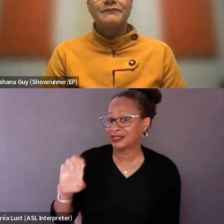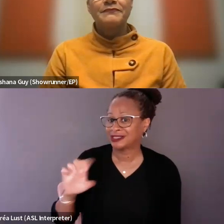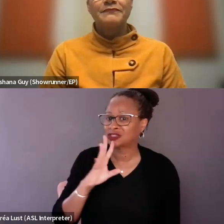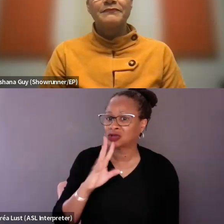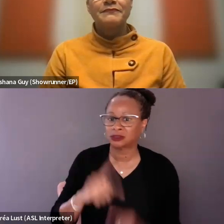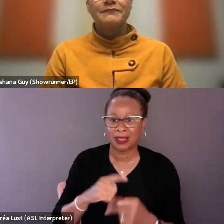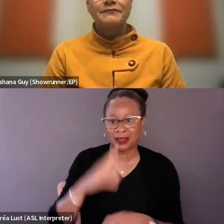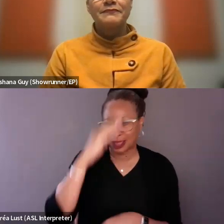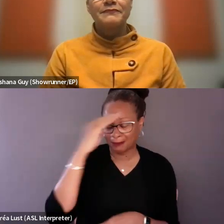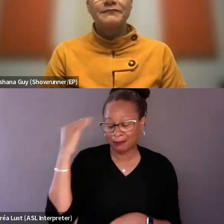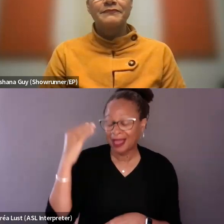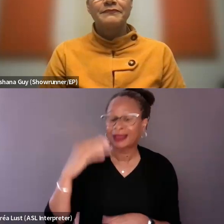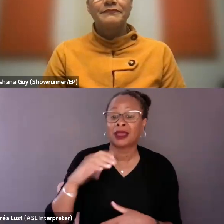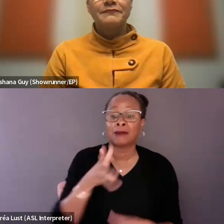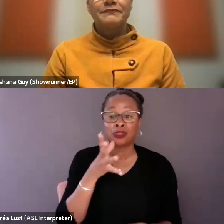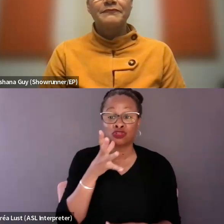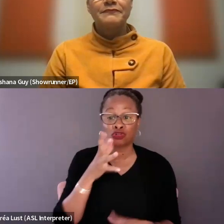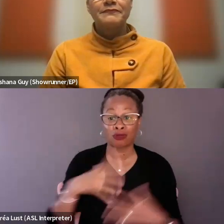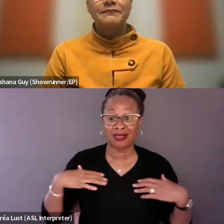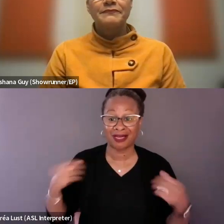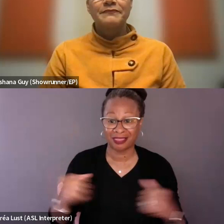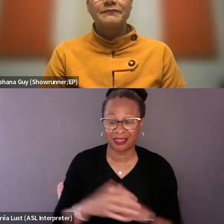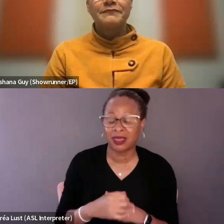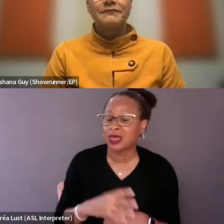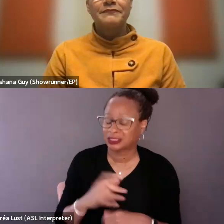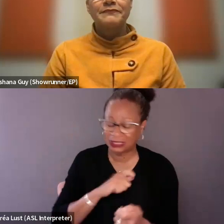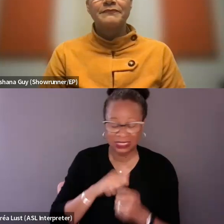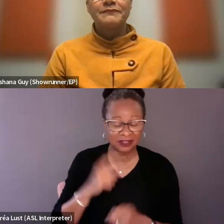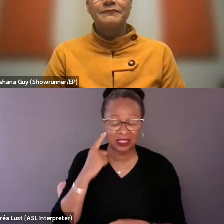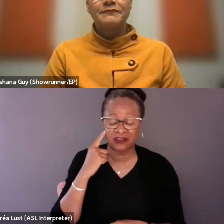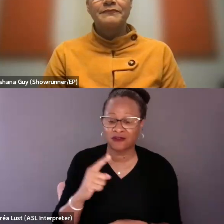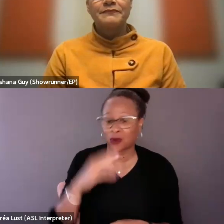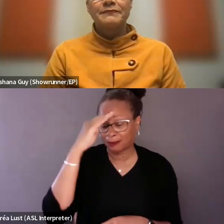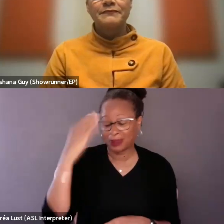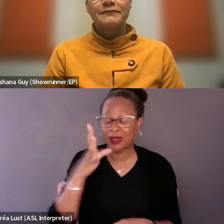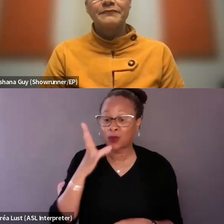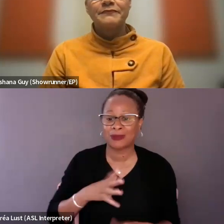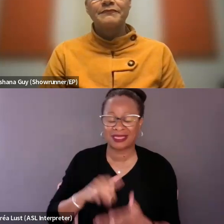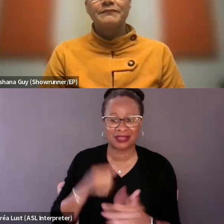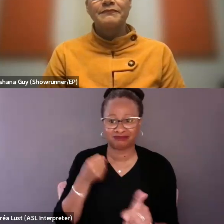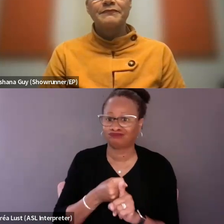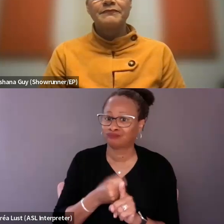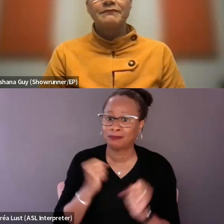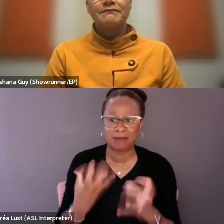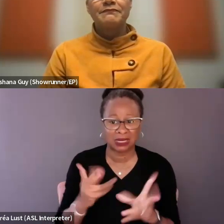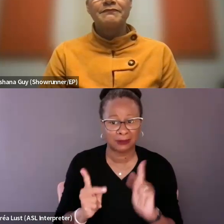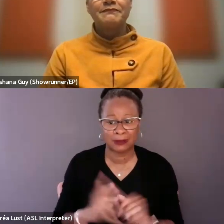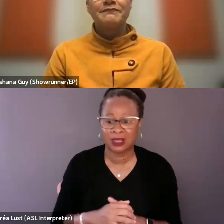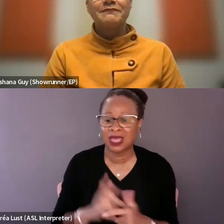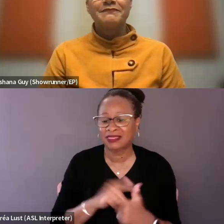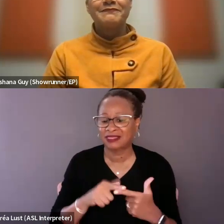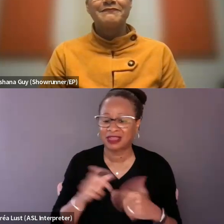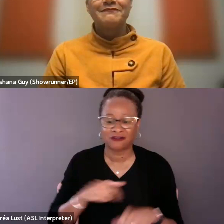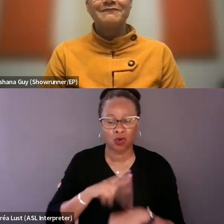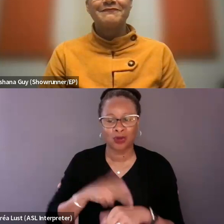and the legacy of slavery, particularly for Black women, is a piece that struck them. And then, of course,